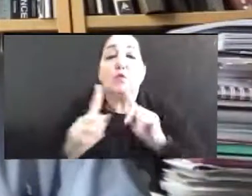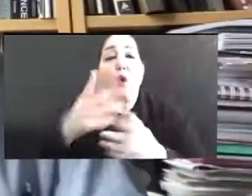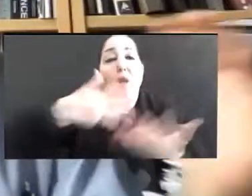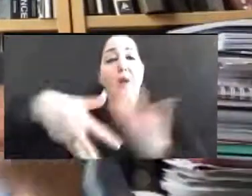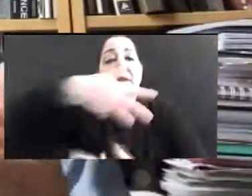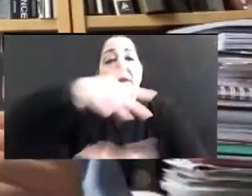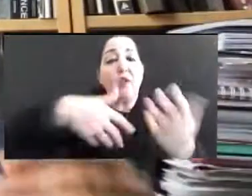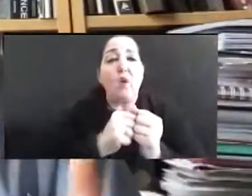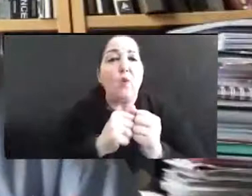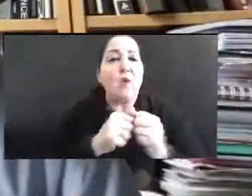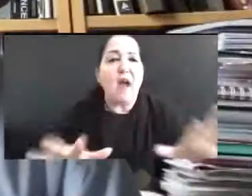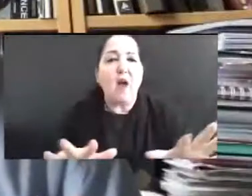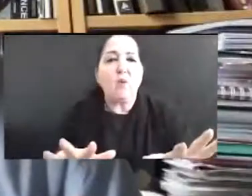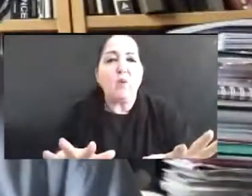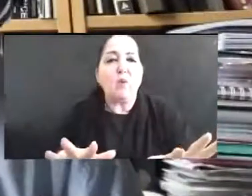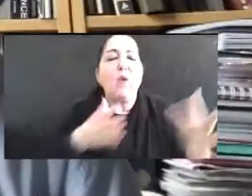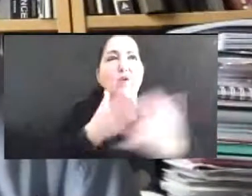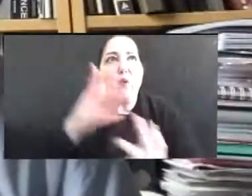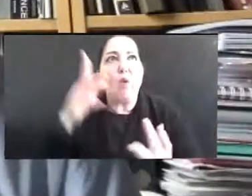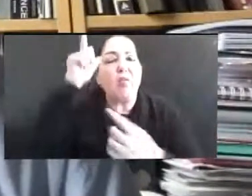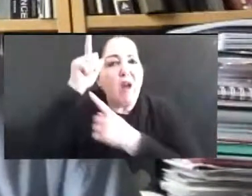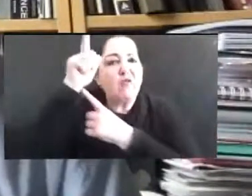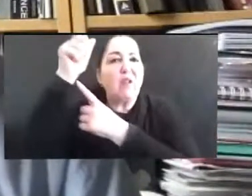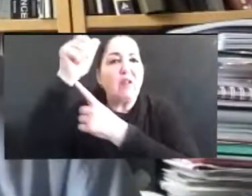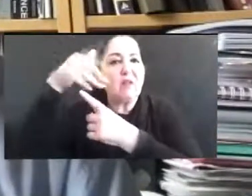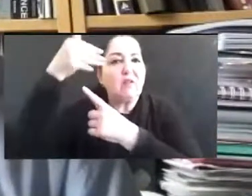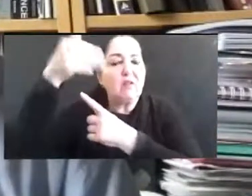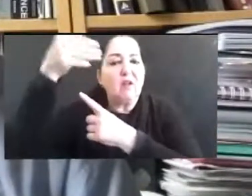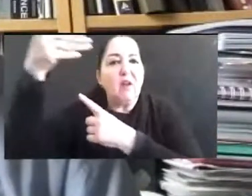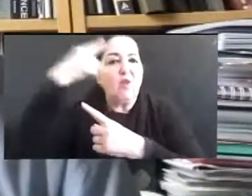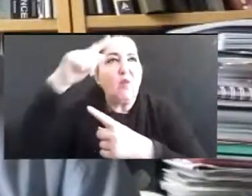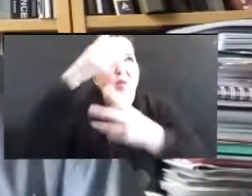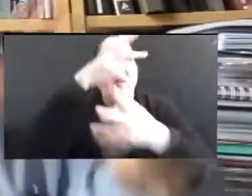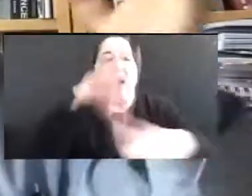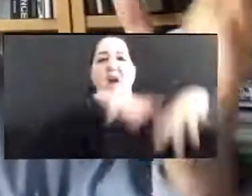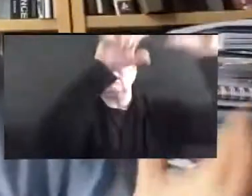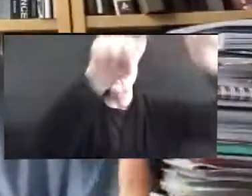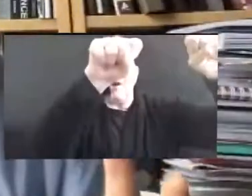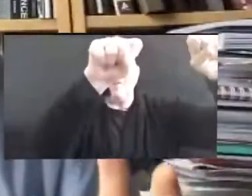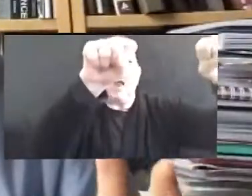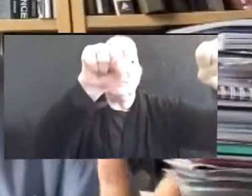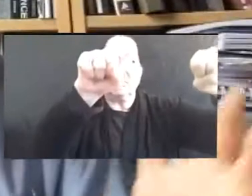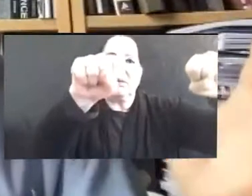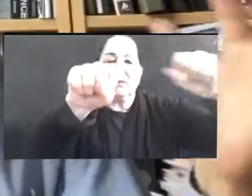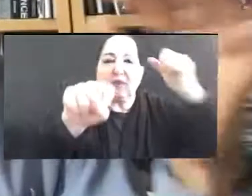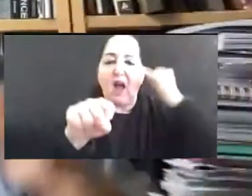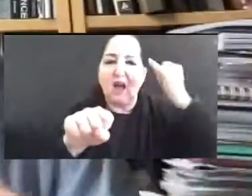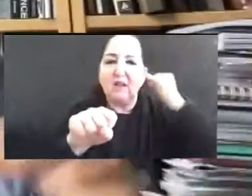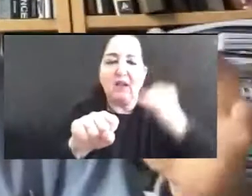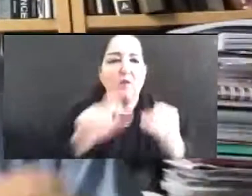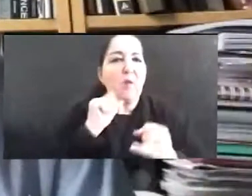talk among each other without going through the dominant logics, through the dominant epistemology, and